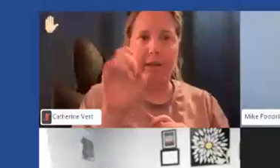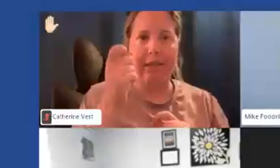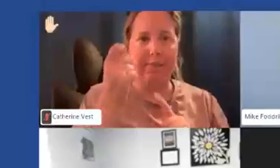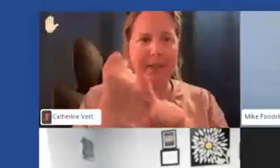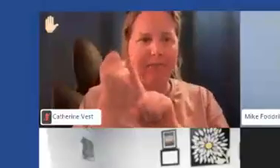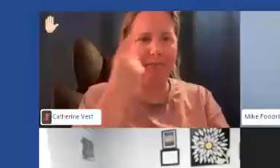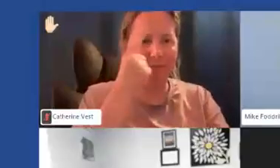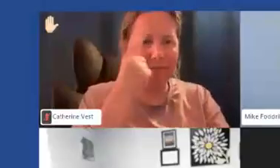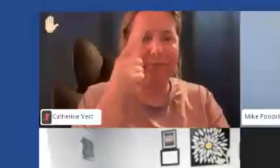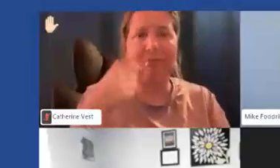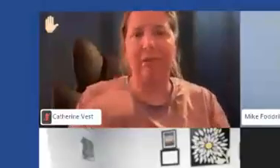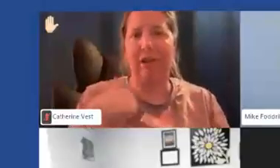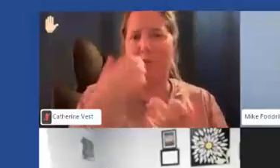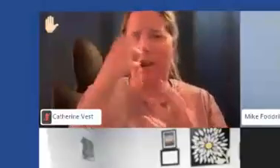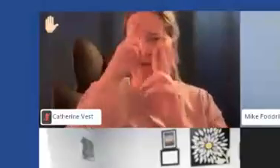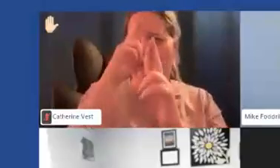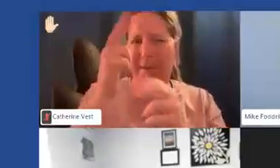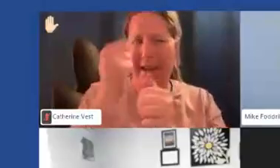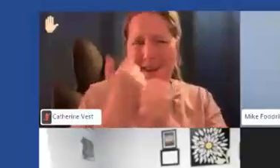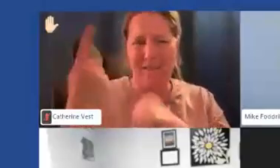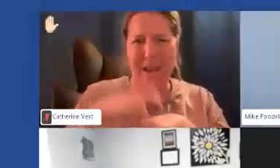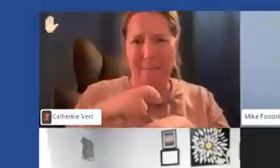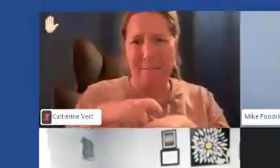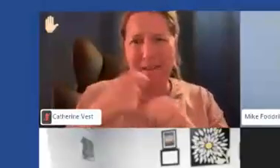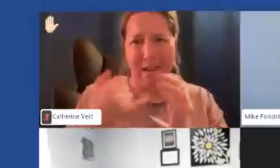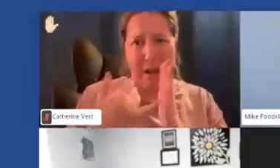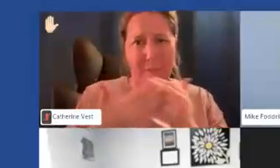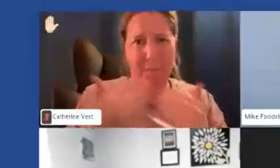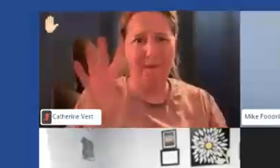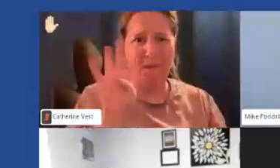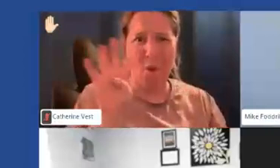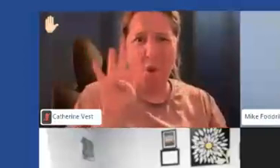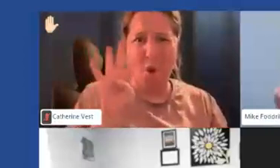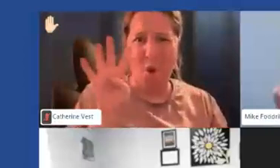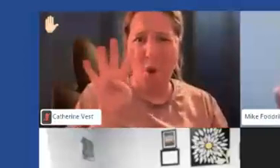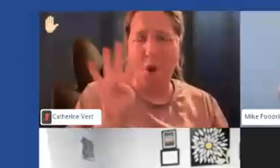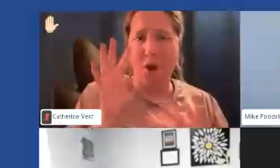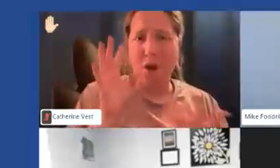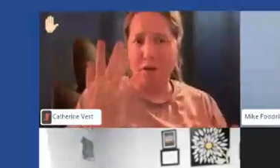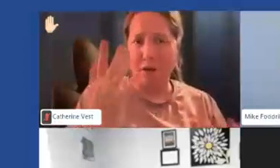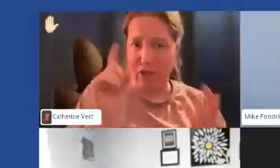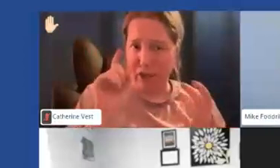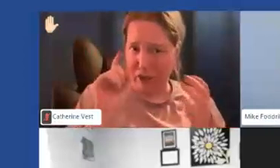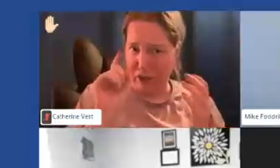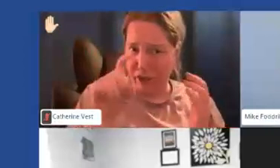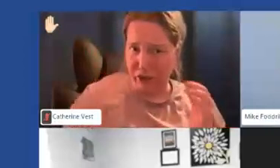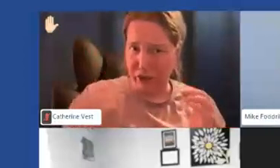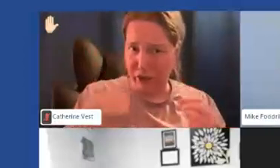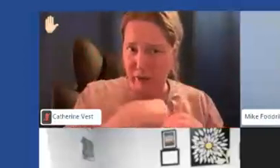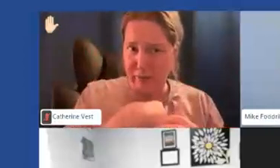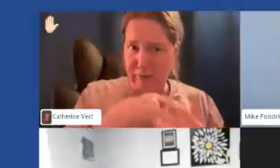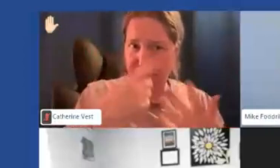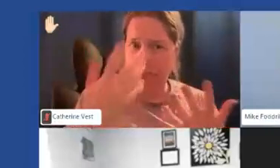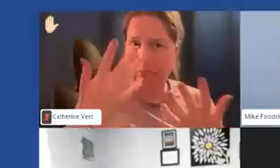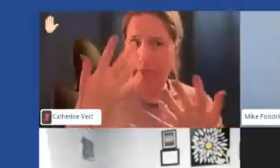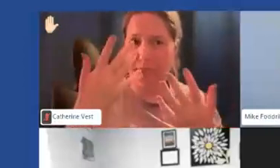respond. Well, I guess ask a question to Casey. This may be a little bit off point. In respect of time, line number like